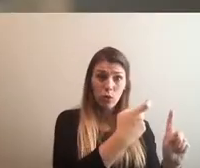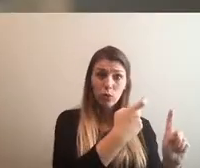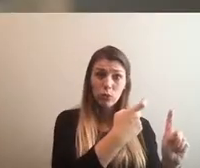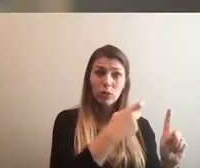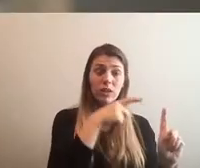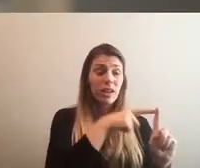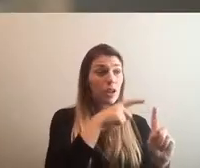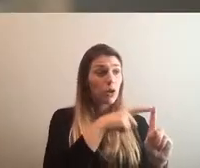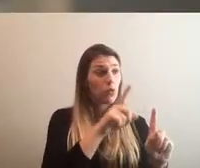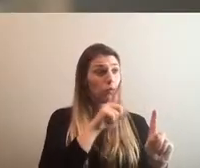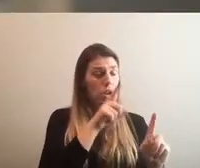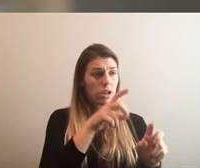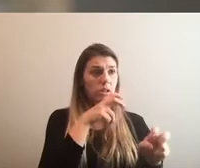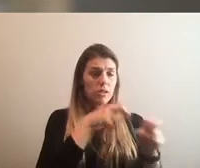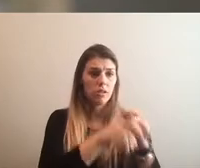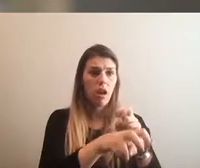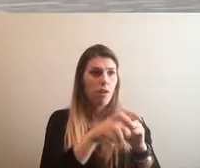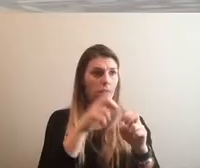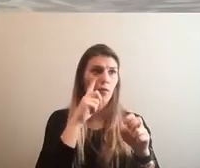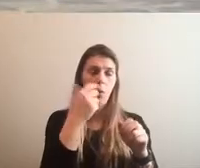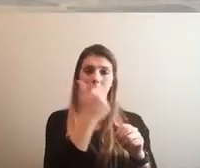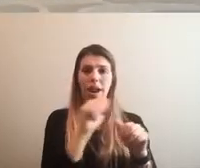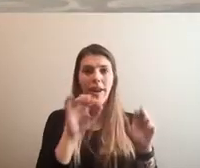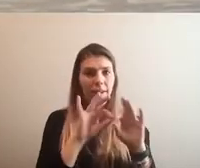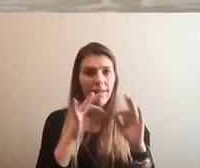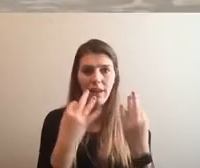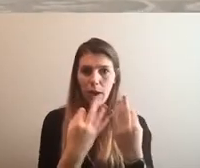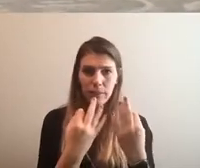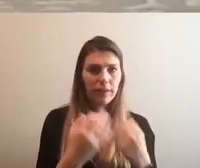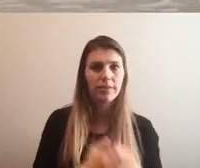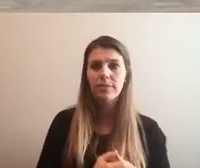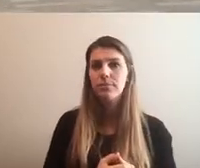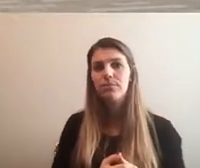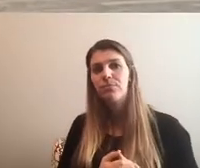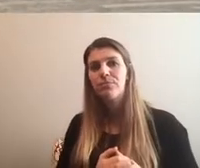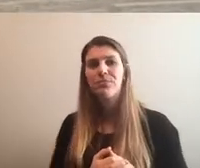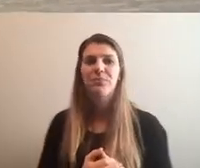the hardest times for any families.